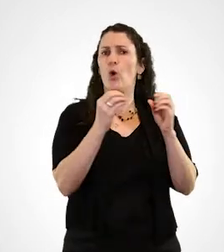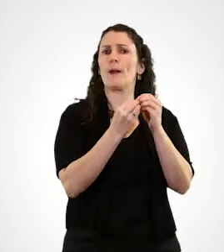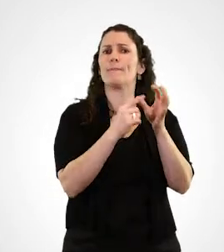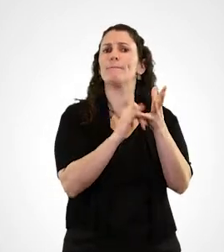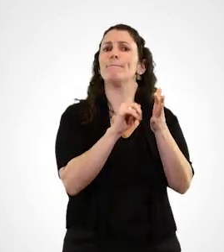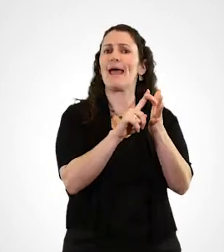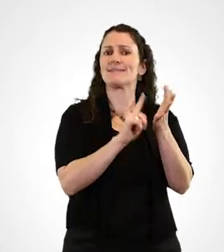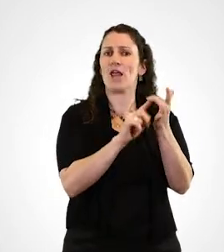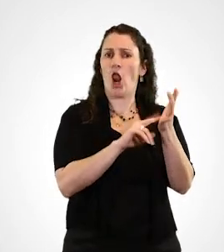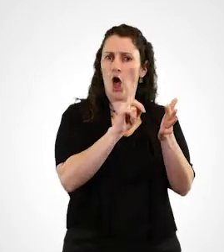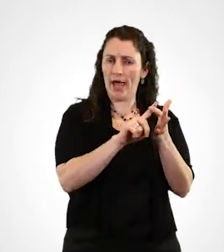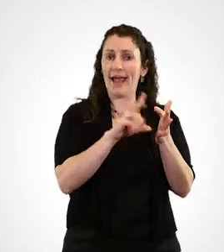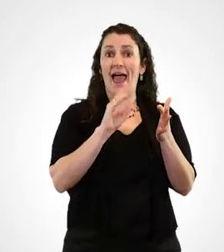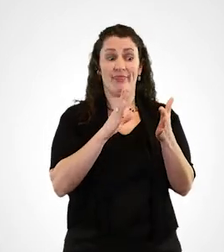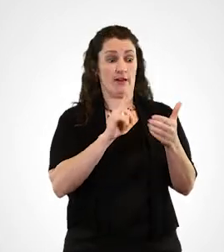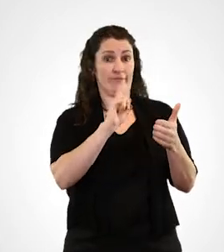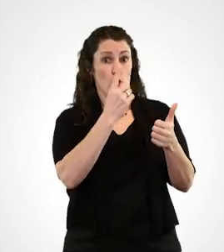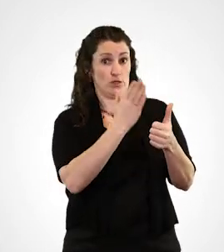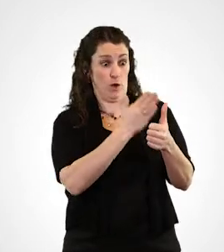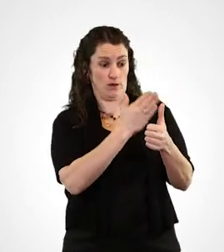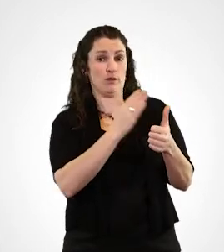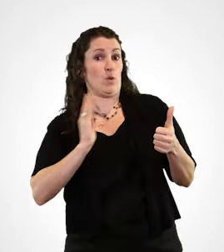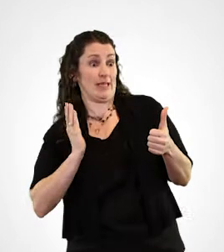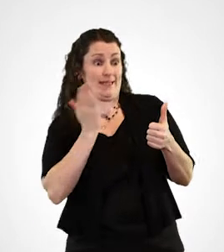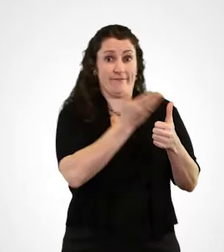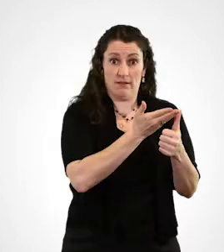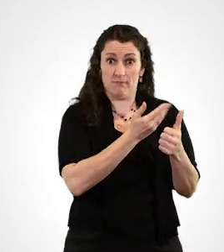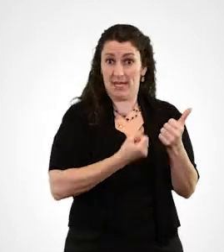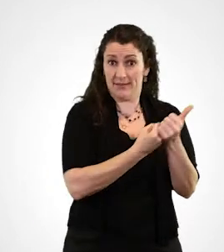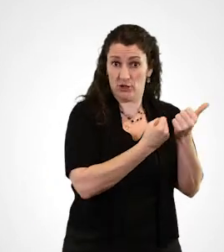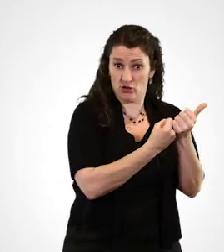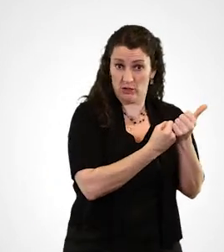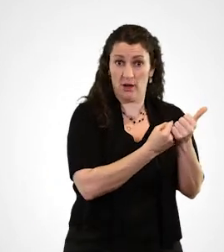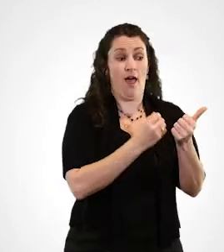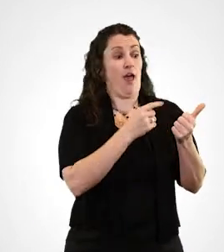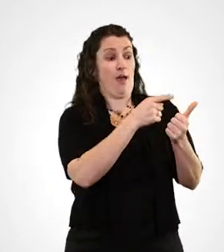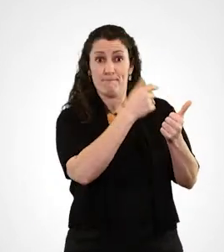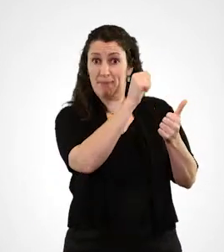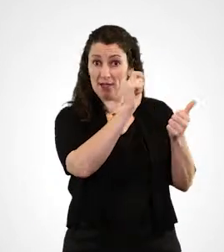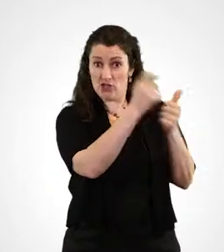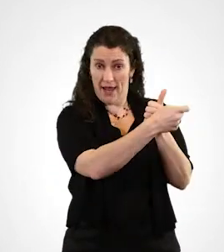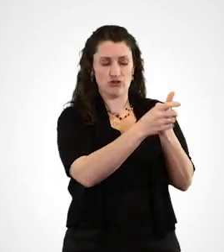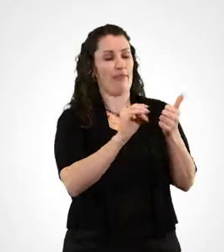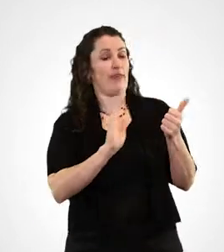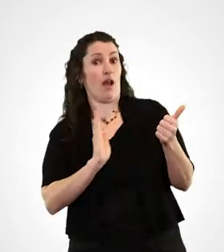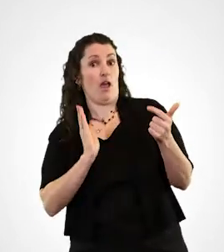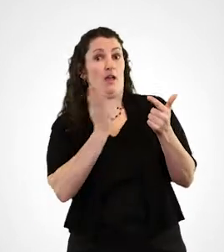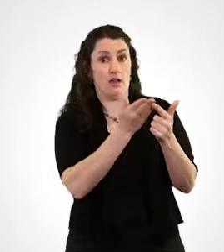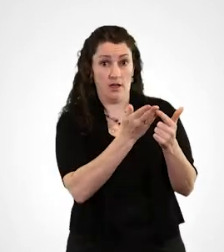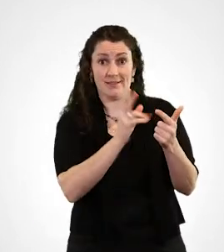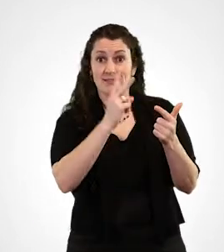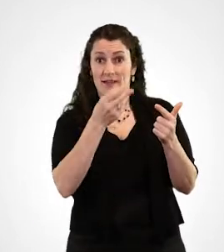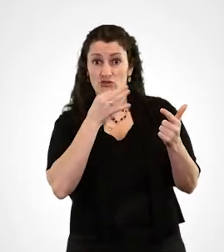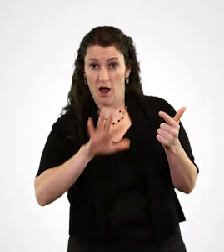Then we introduce the intervention with child 1, and once we see a change, we then introduce the intervention in a